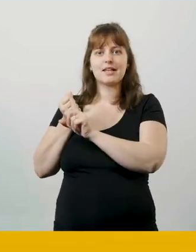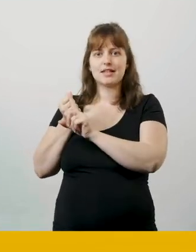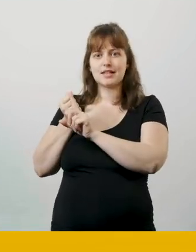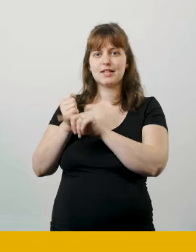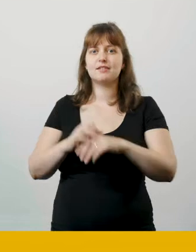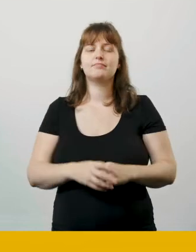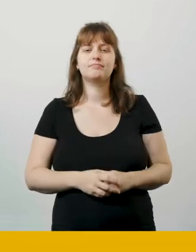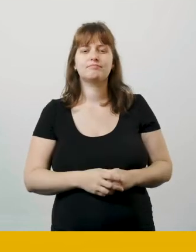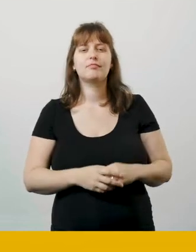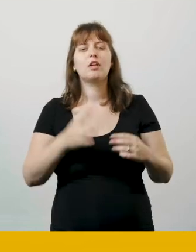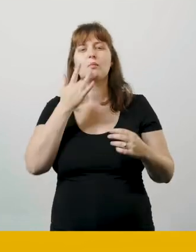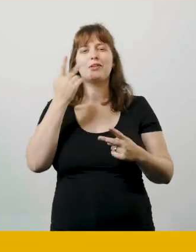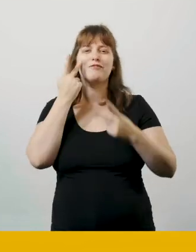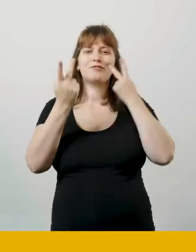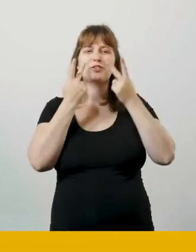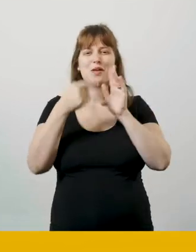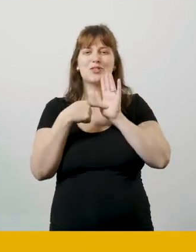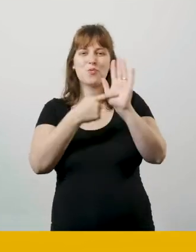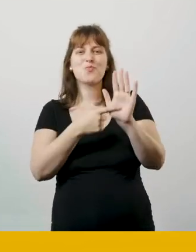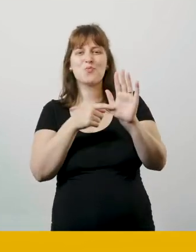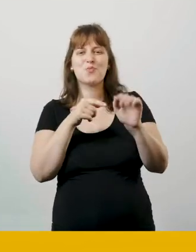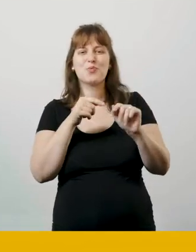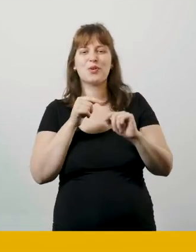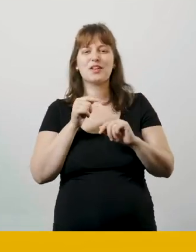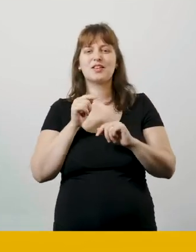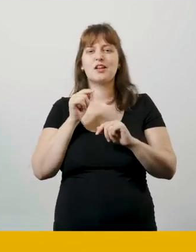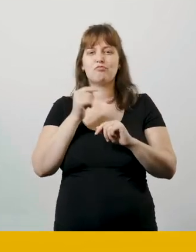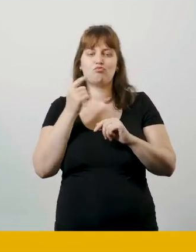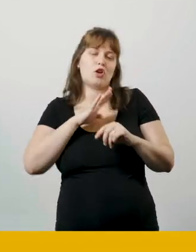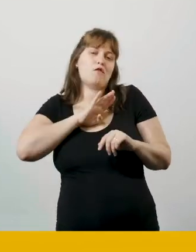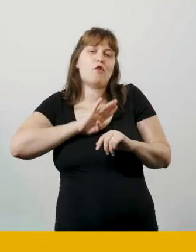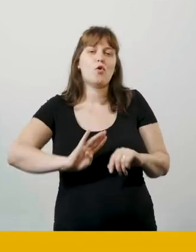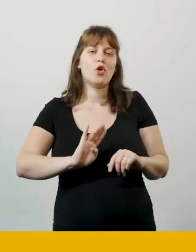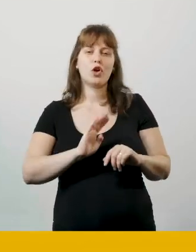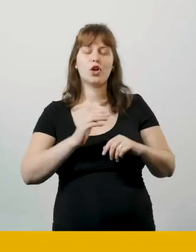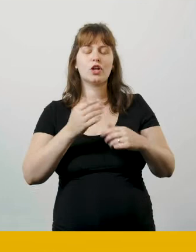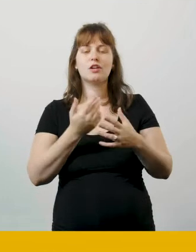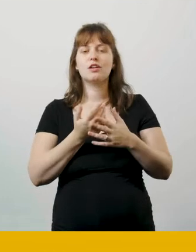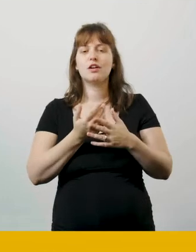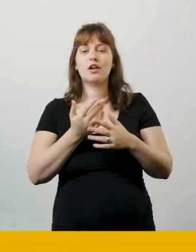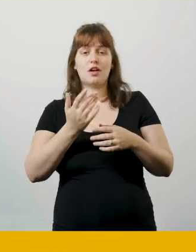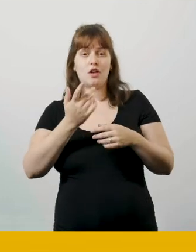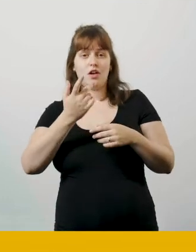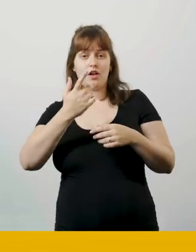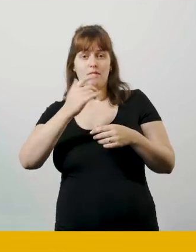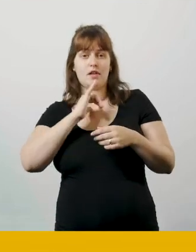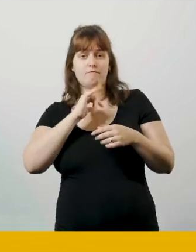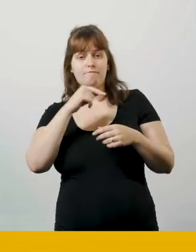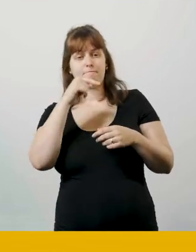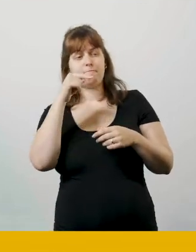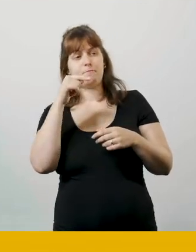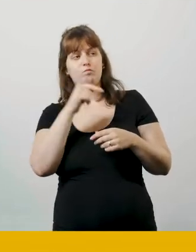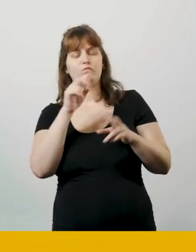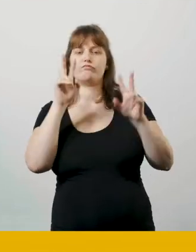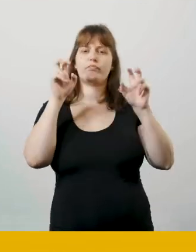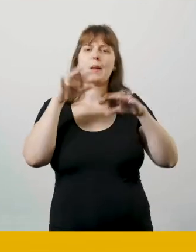it visual or very simple and clear, we have, let's imagine